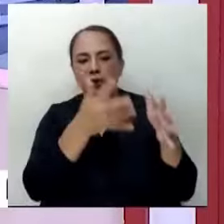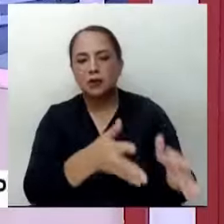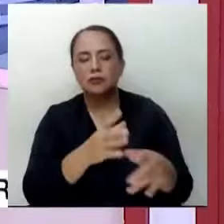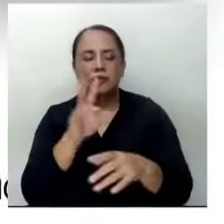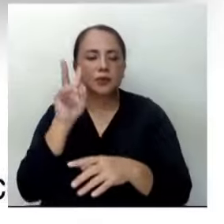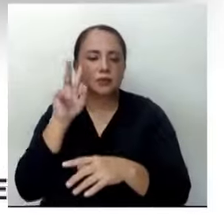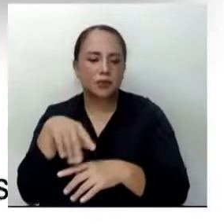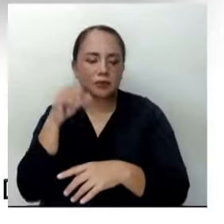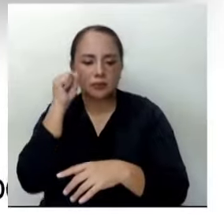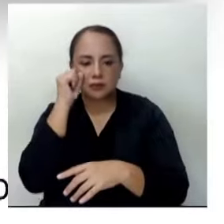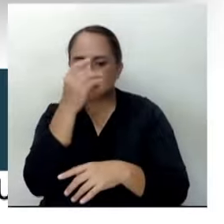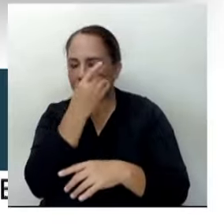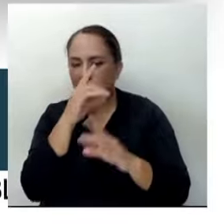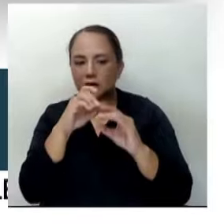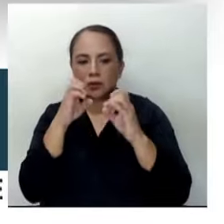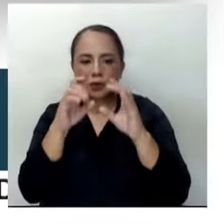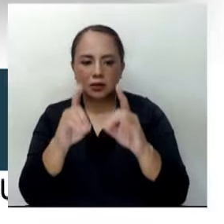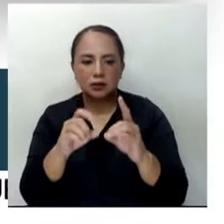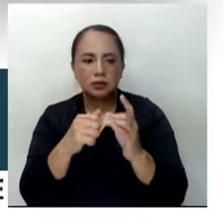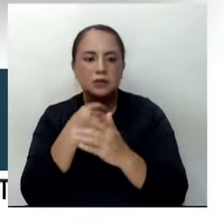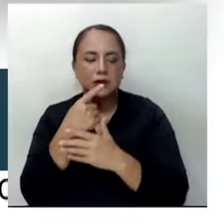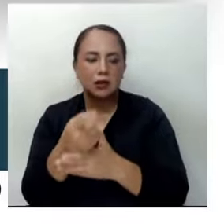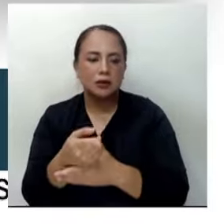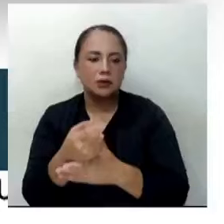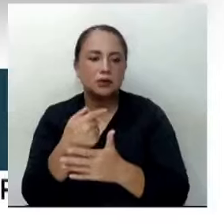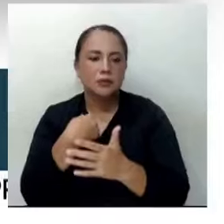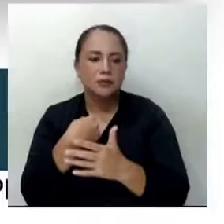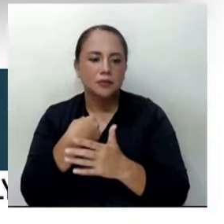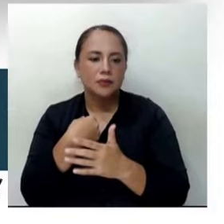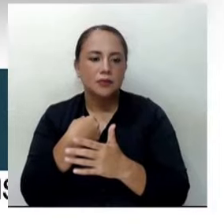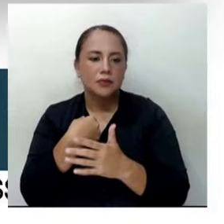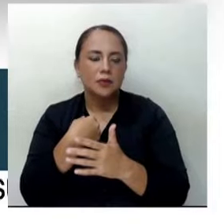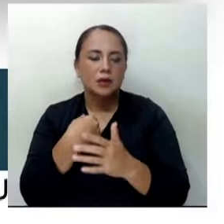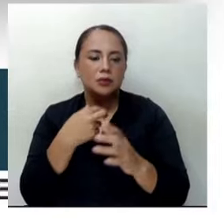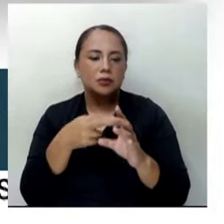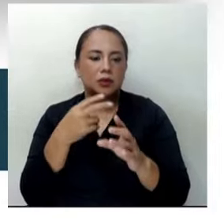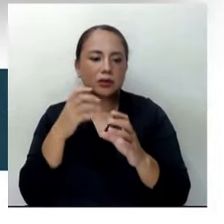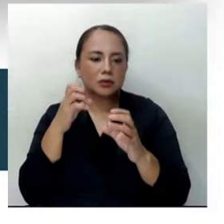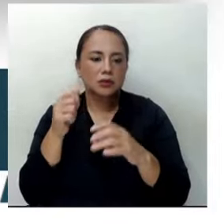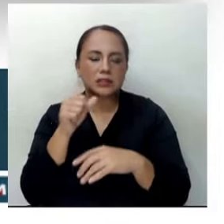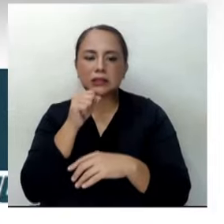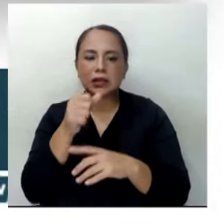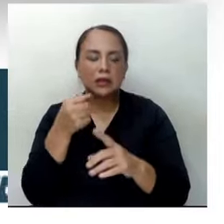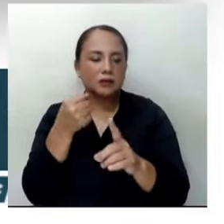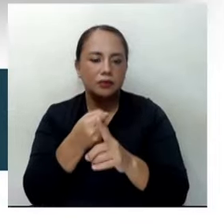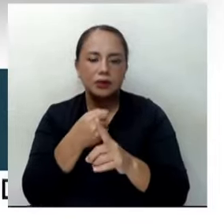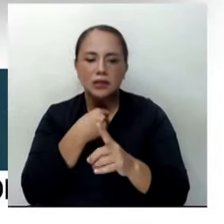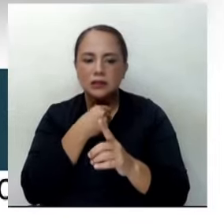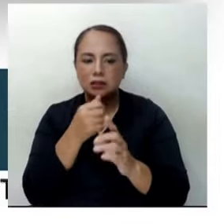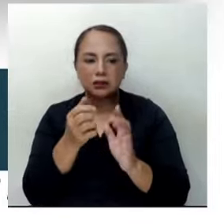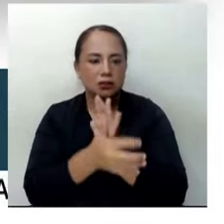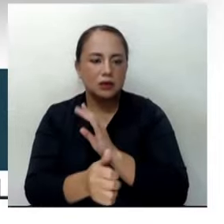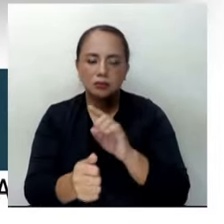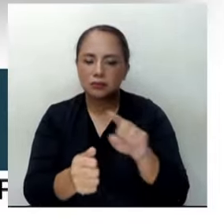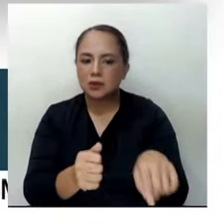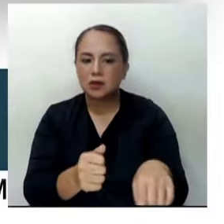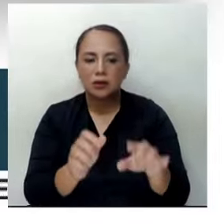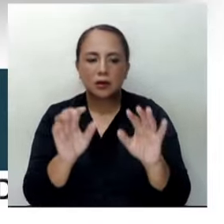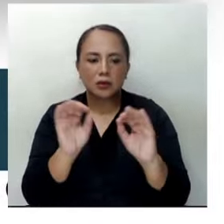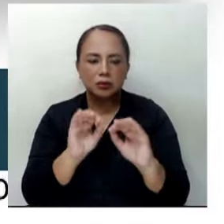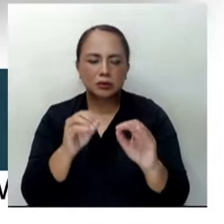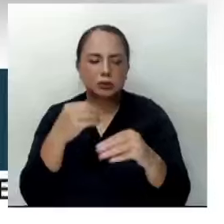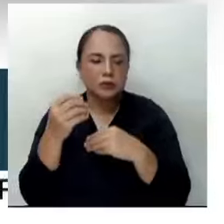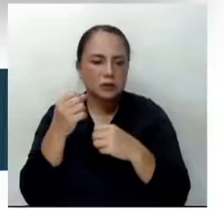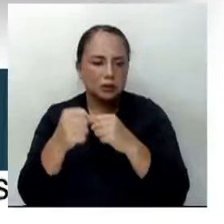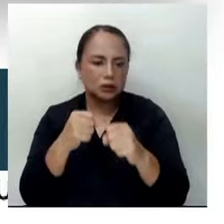DepEd. The group described the resigned education secretary as ineffective and incompetent, who ignored the decades-long education